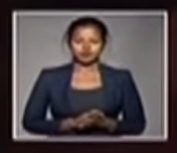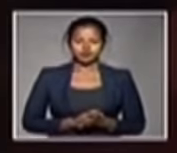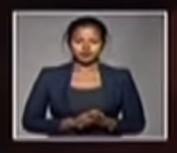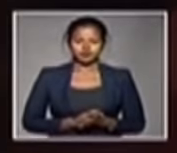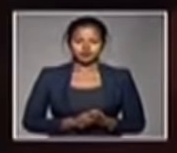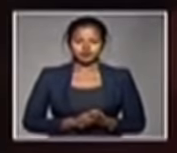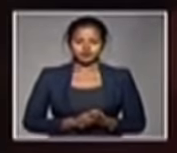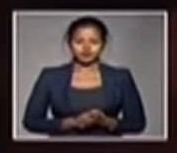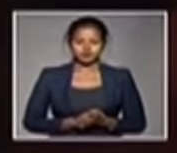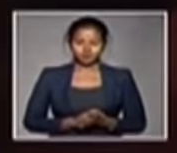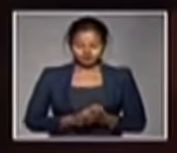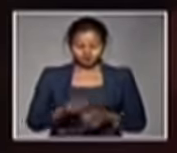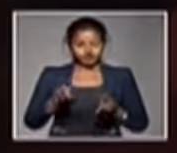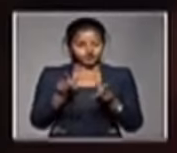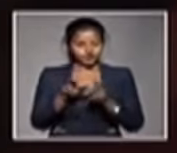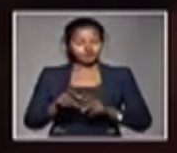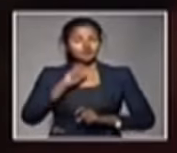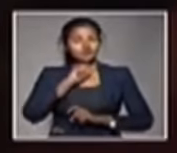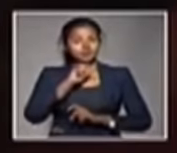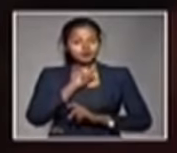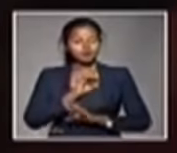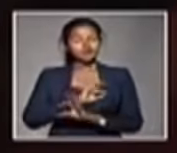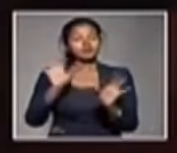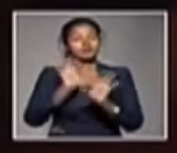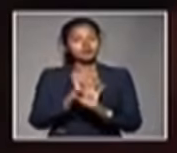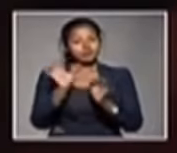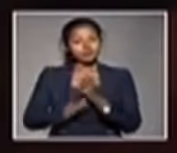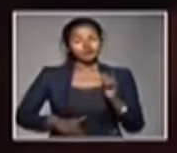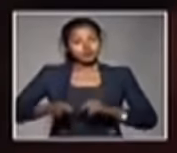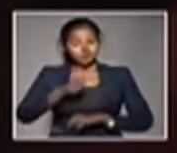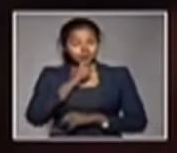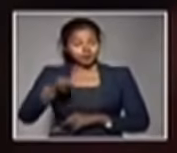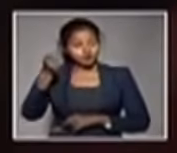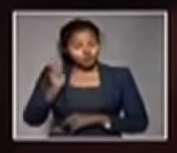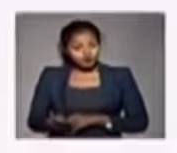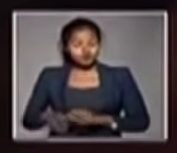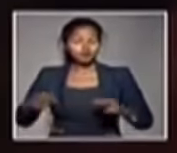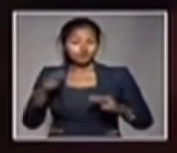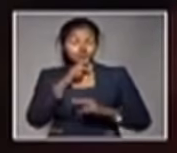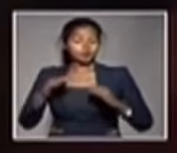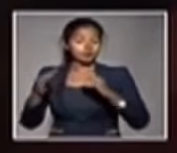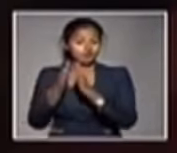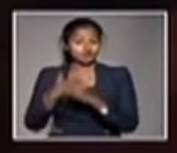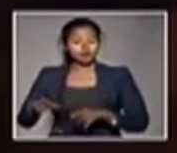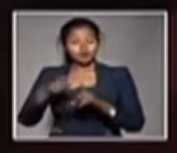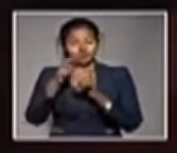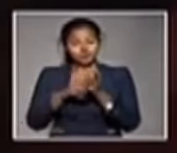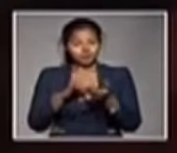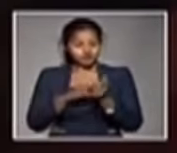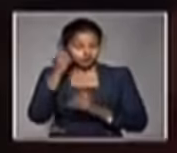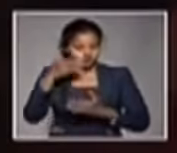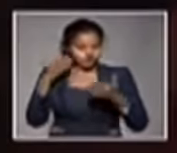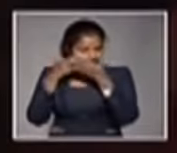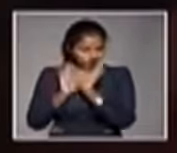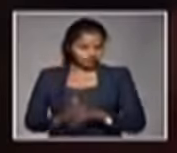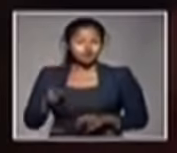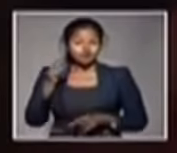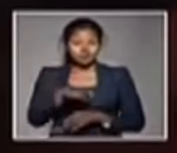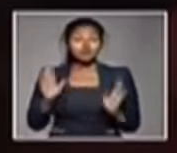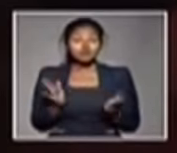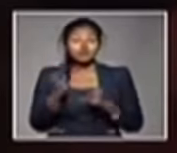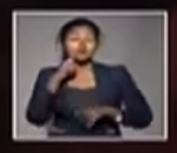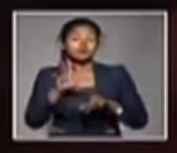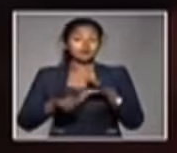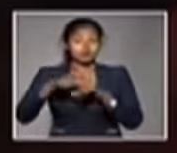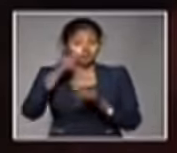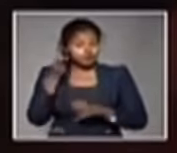The leaked tapes revealed telephone conversations with judges on the court ruling about Duminda Silva's case. He was insisting that Duminda Silva must